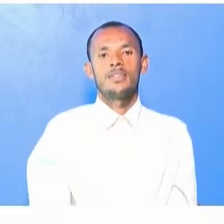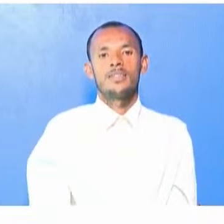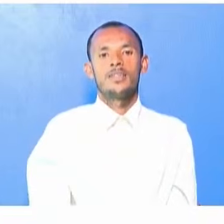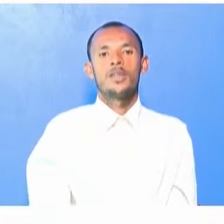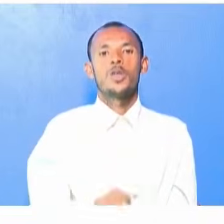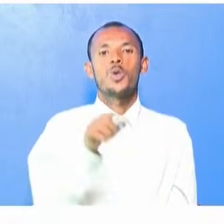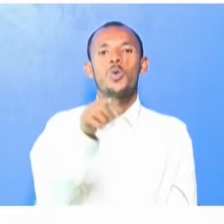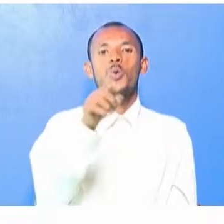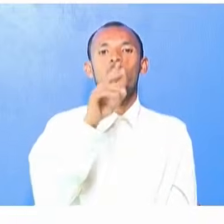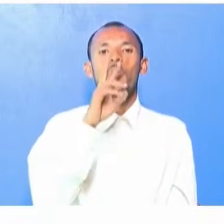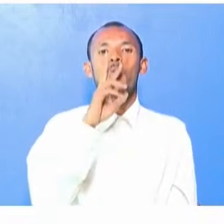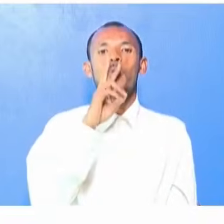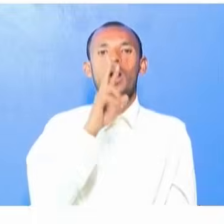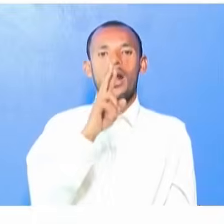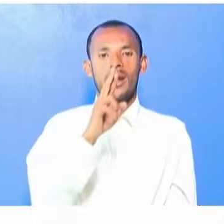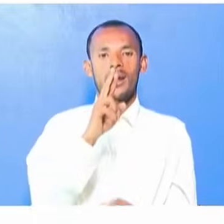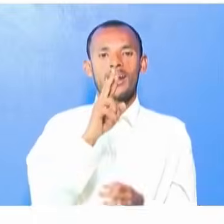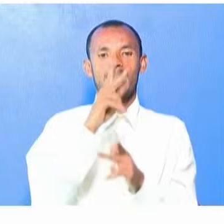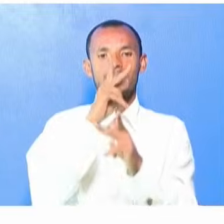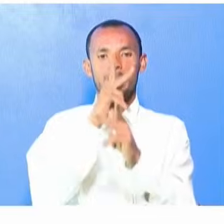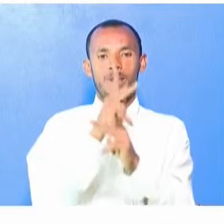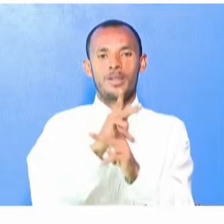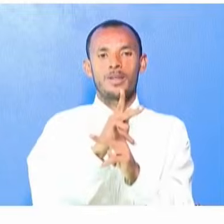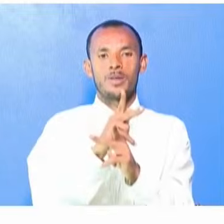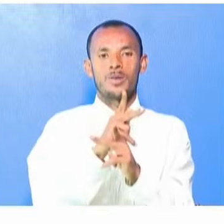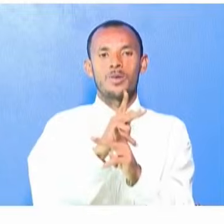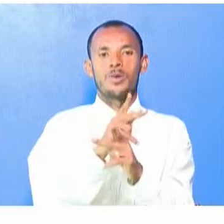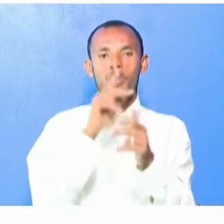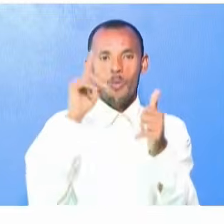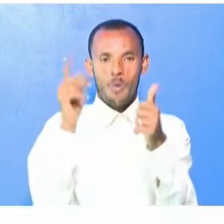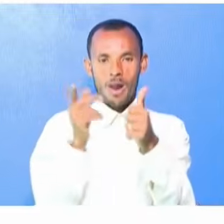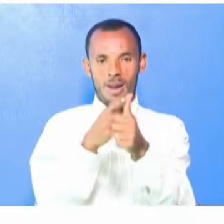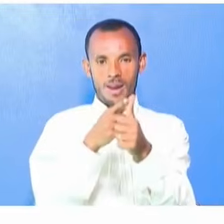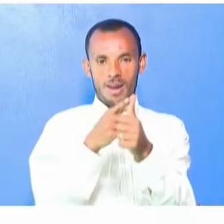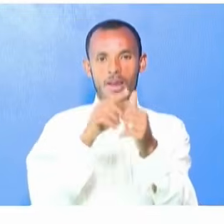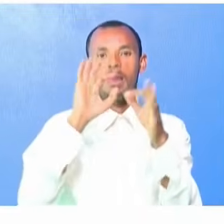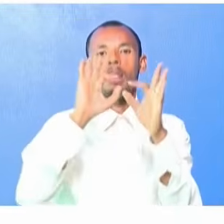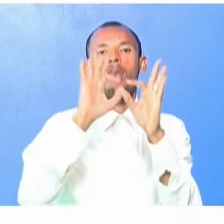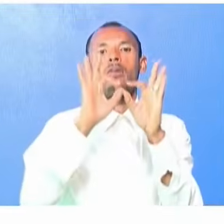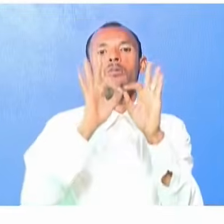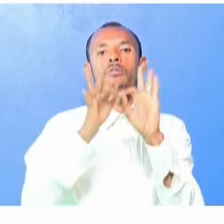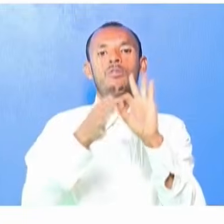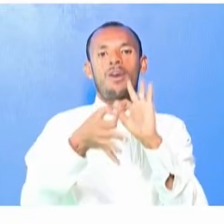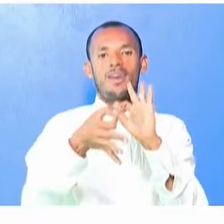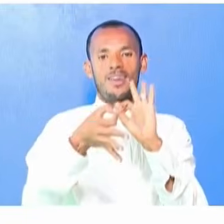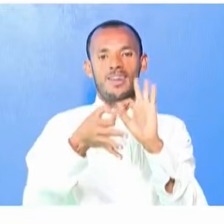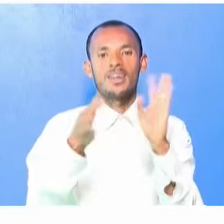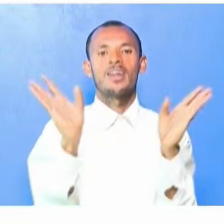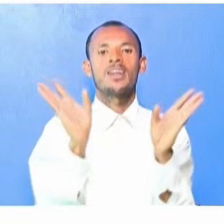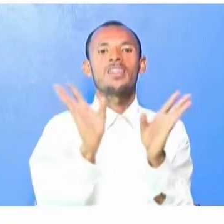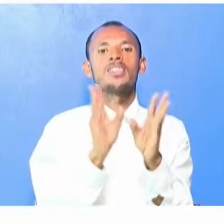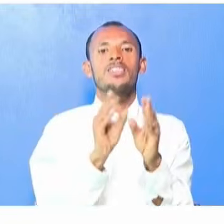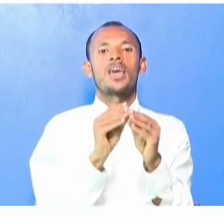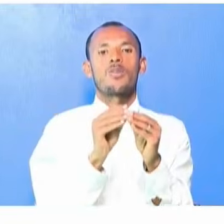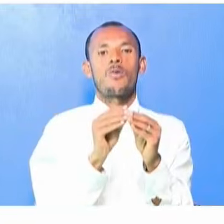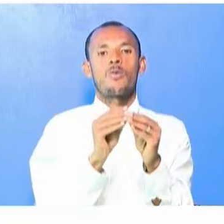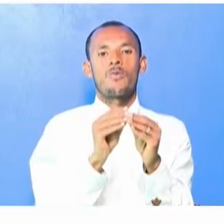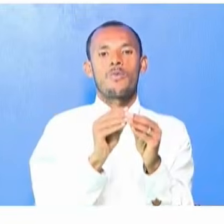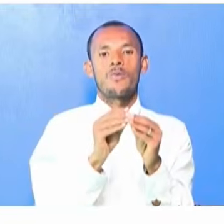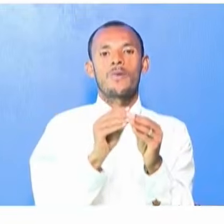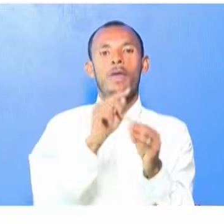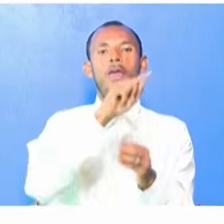you are expected to, 1, define set of integers. Define set